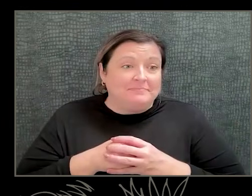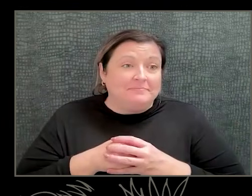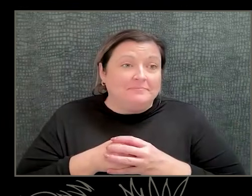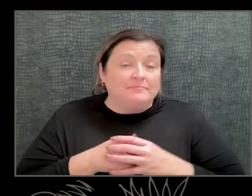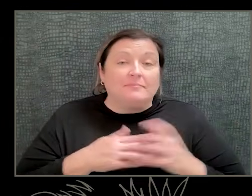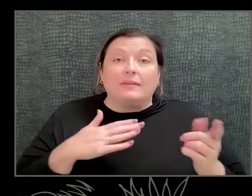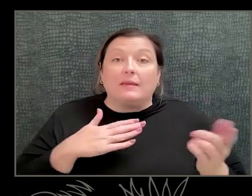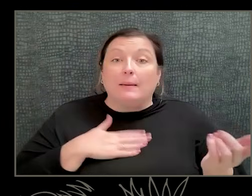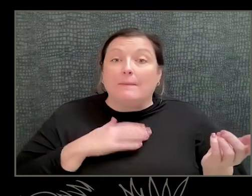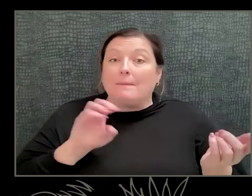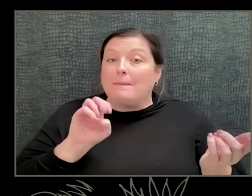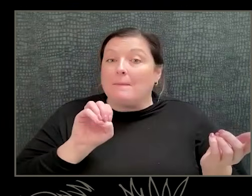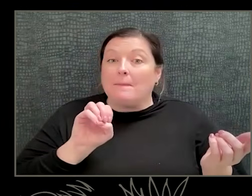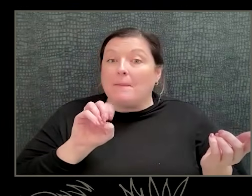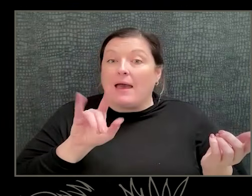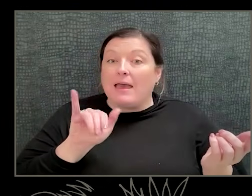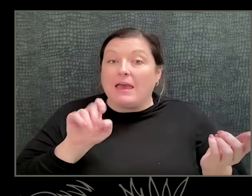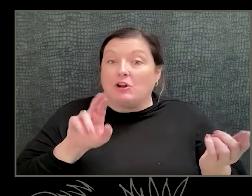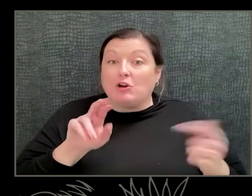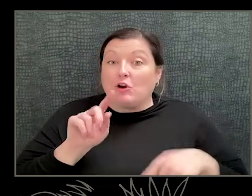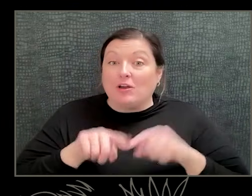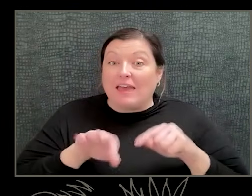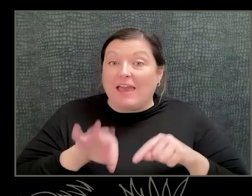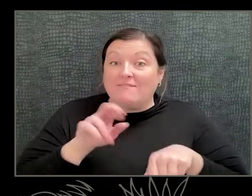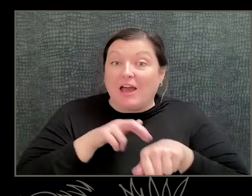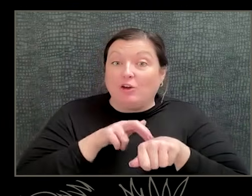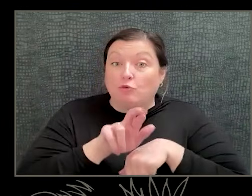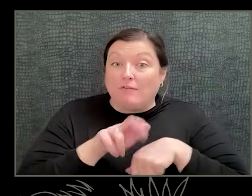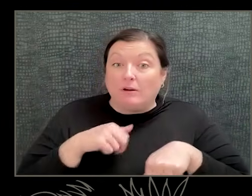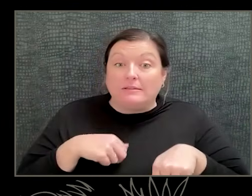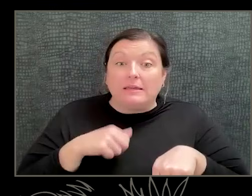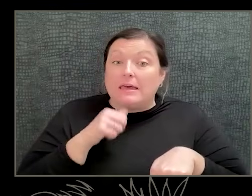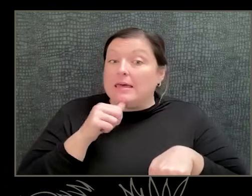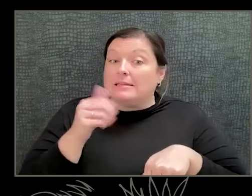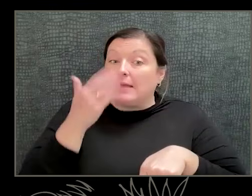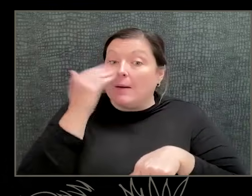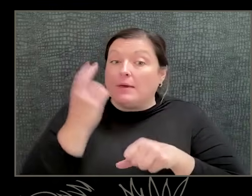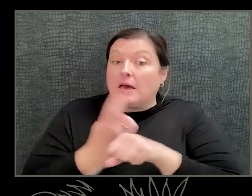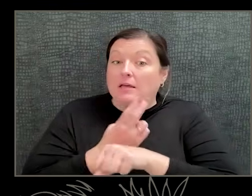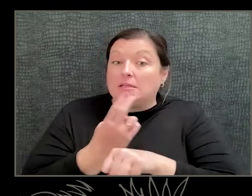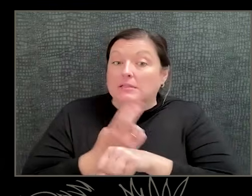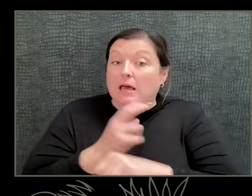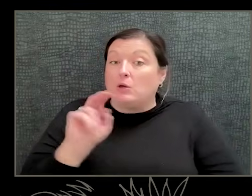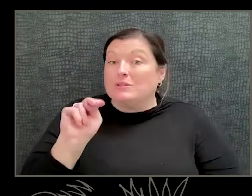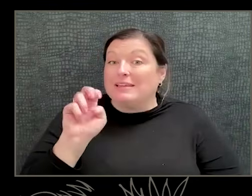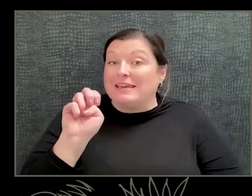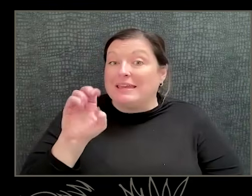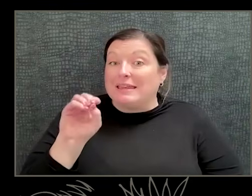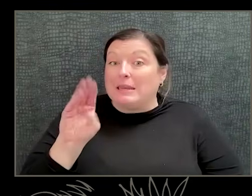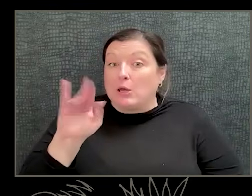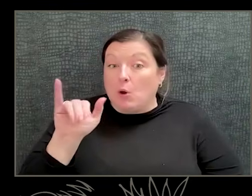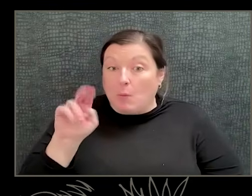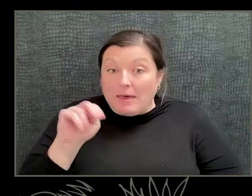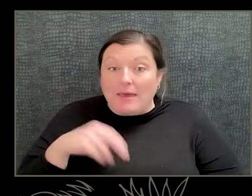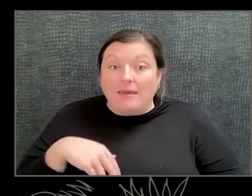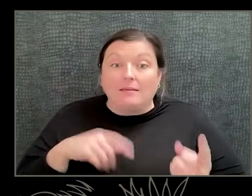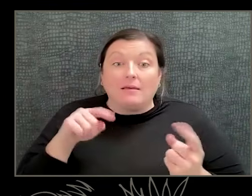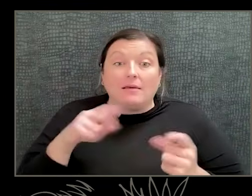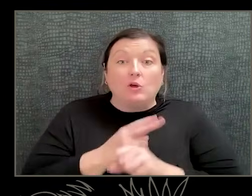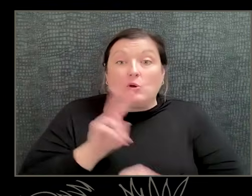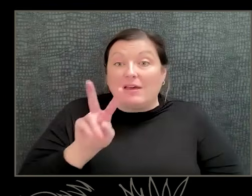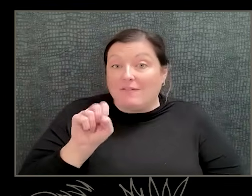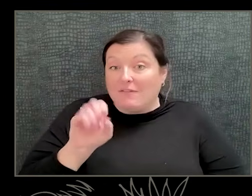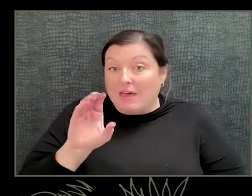My editor can't find any reference, and it's not because I use NeoVim. This would happen in VS Code. This would happen